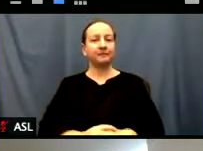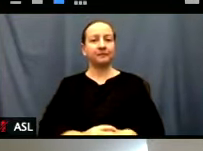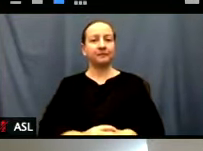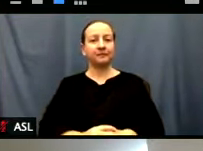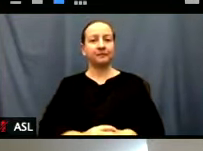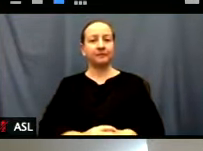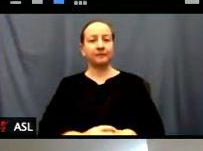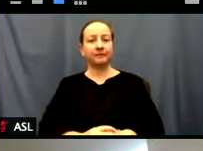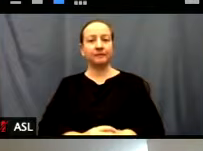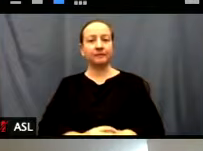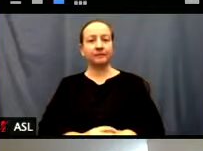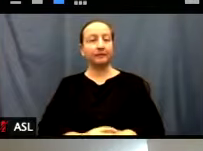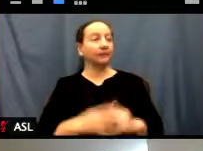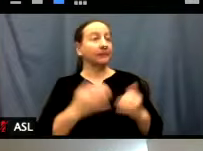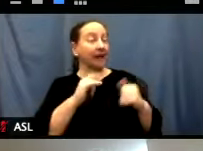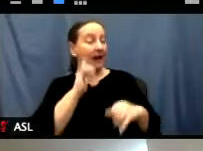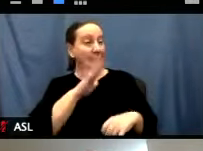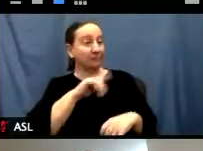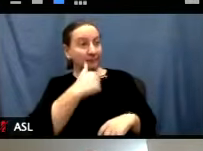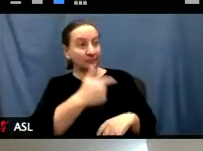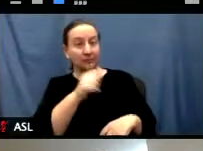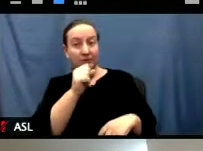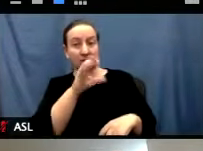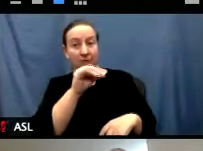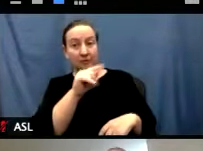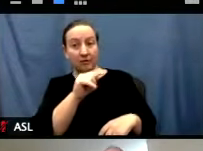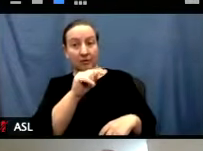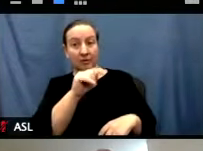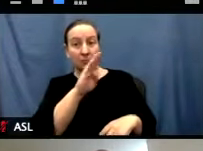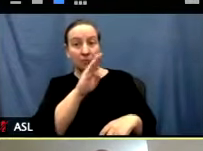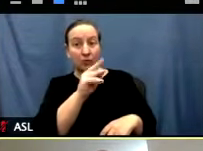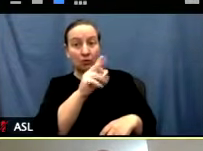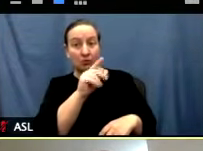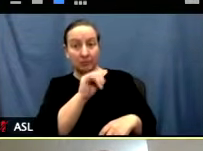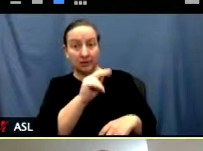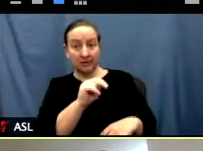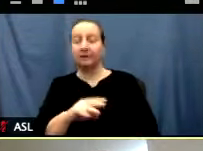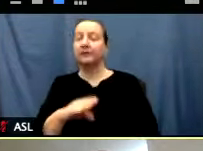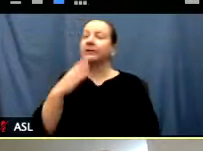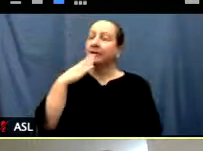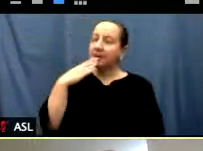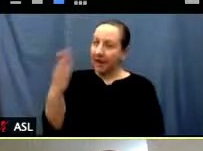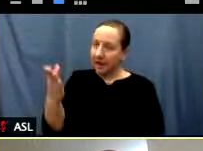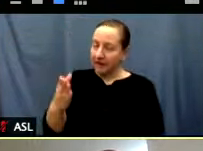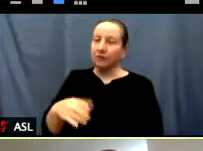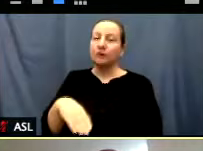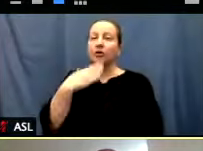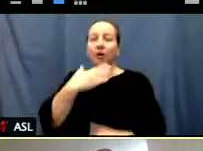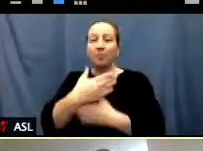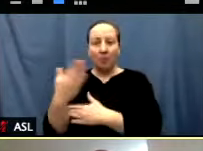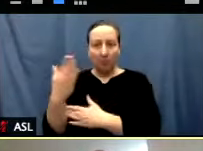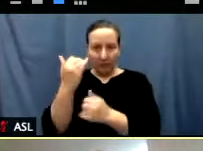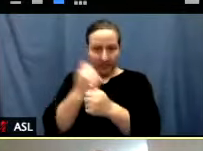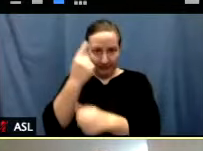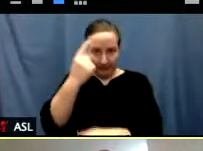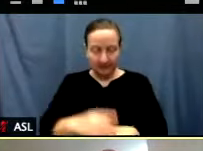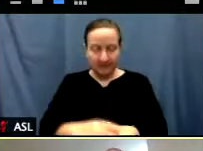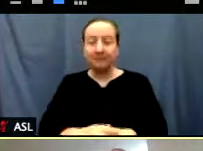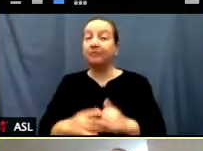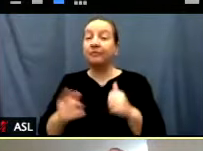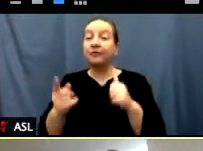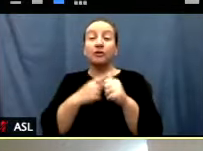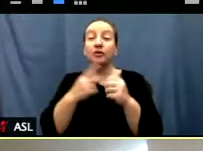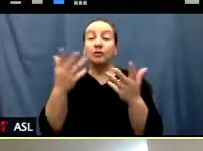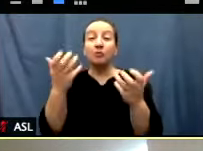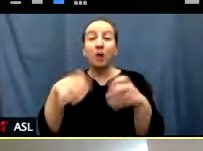Great, and with that, we're going to take it over to Scott Bookman. Thank you. Good morning, everyone. First, I want to take a moment